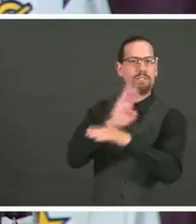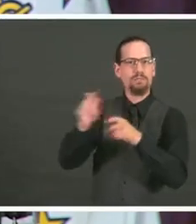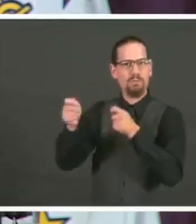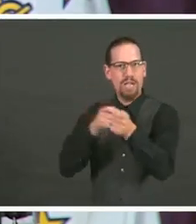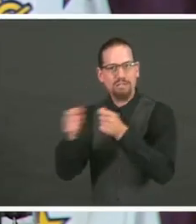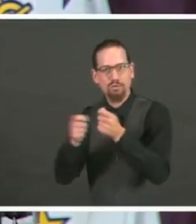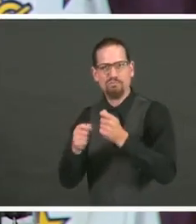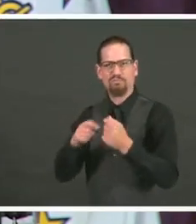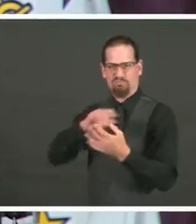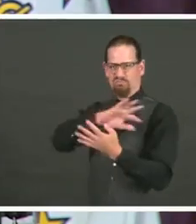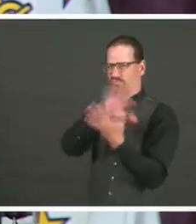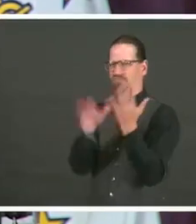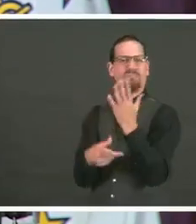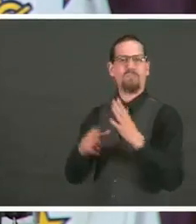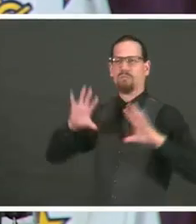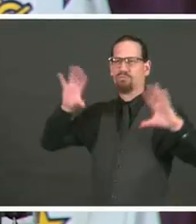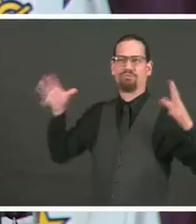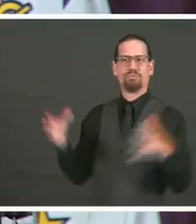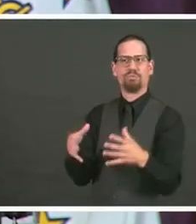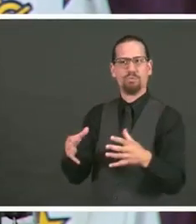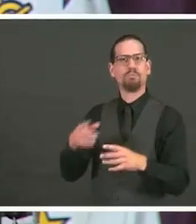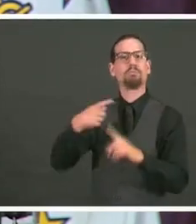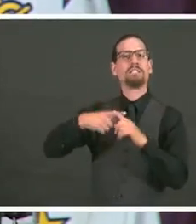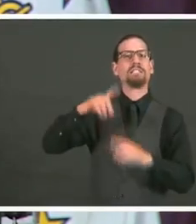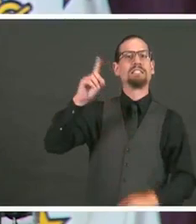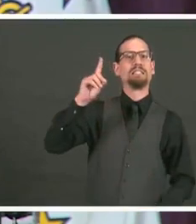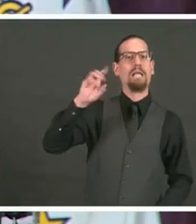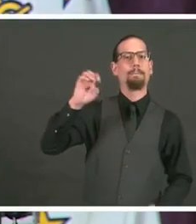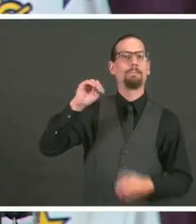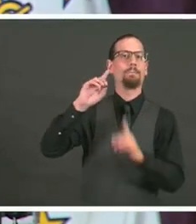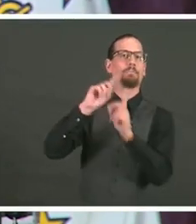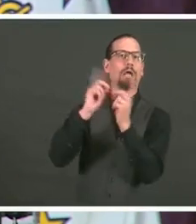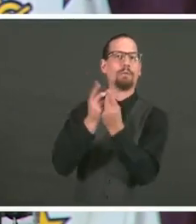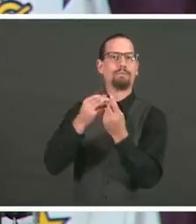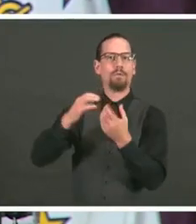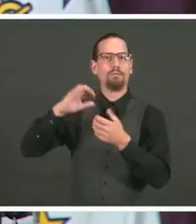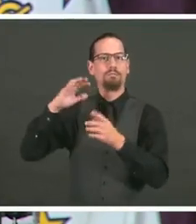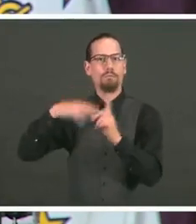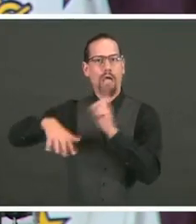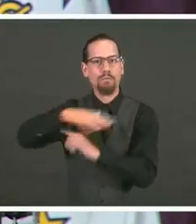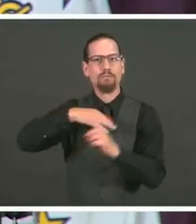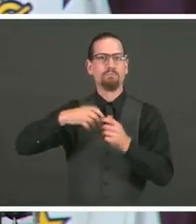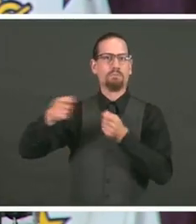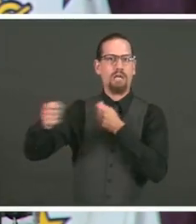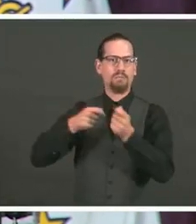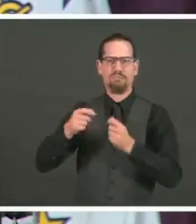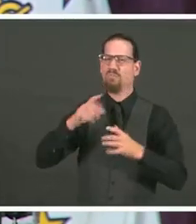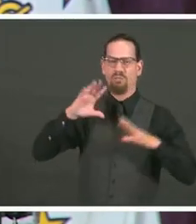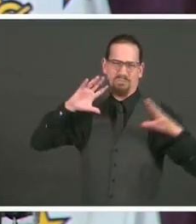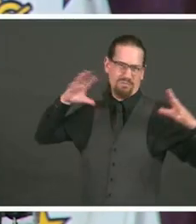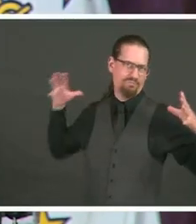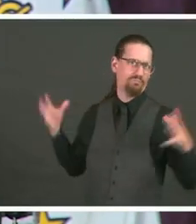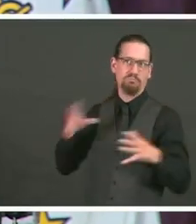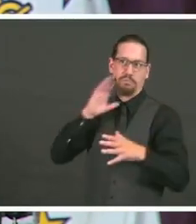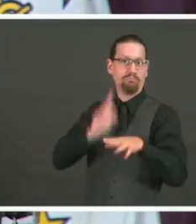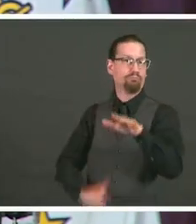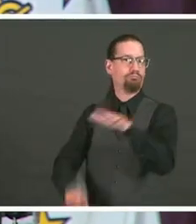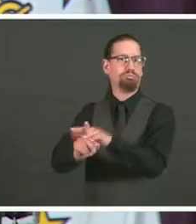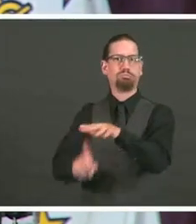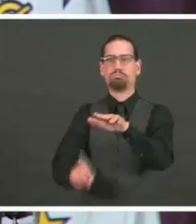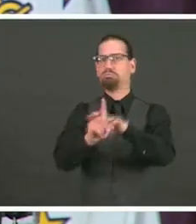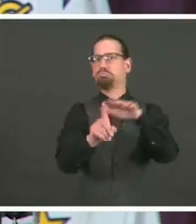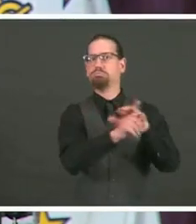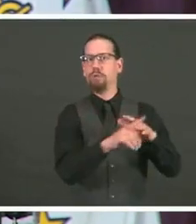make a visit. But we are getting very serious about this. Our goal is always educate first. From